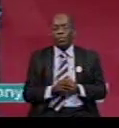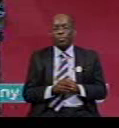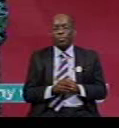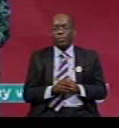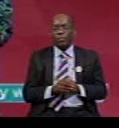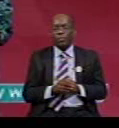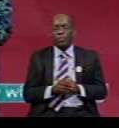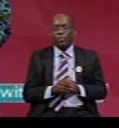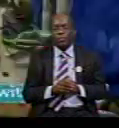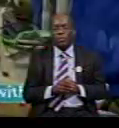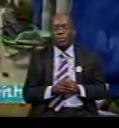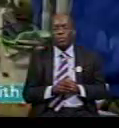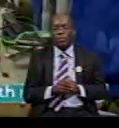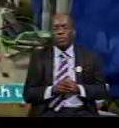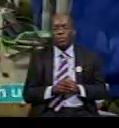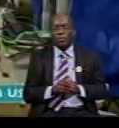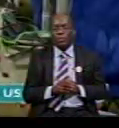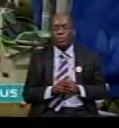Praise the Lord.